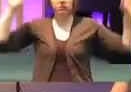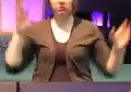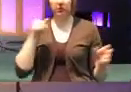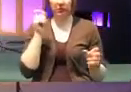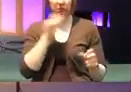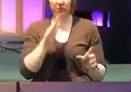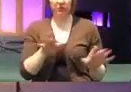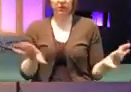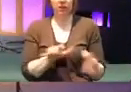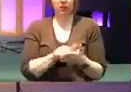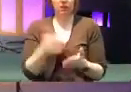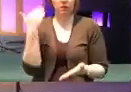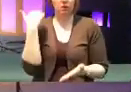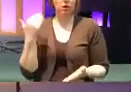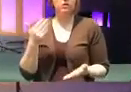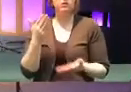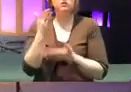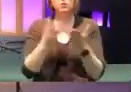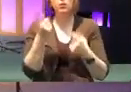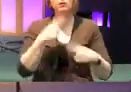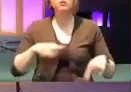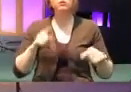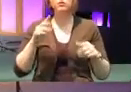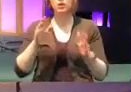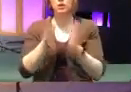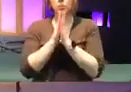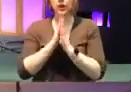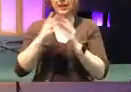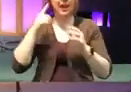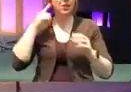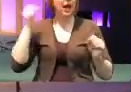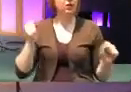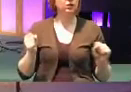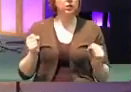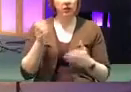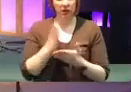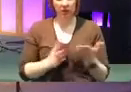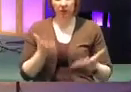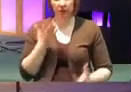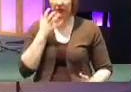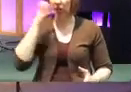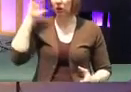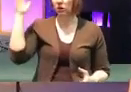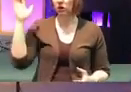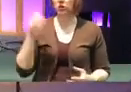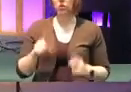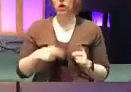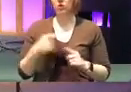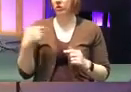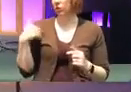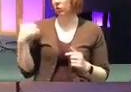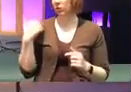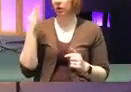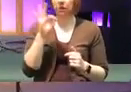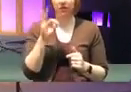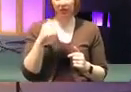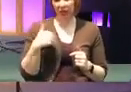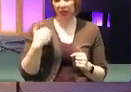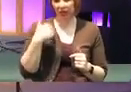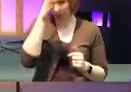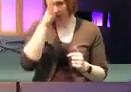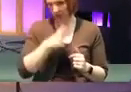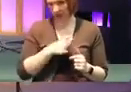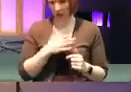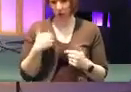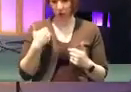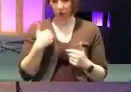before. For some of you, it's praying out loud. You've never done that before. Some of you would be shouting. Remember, when I was youth pastor, there was a young man in our